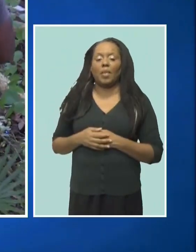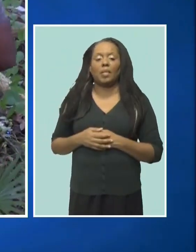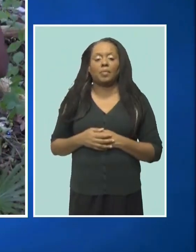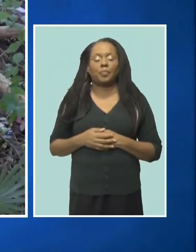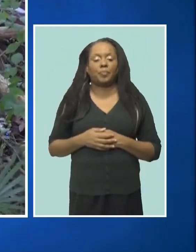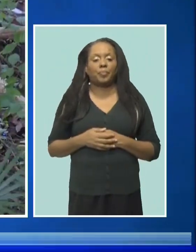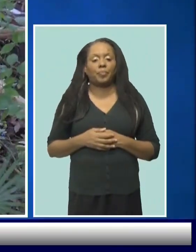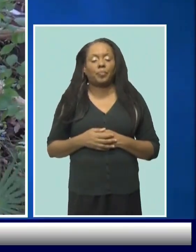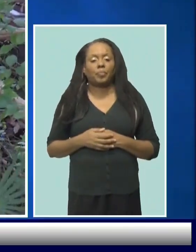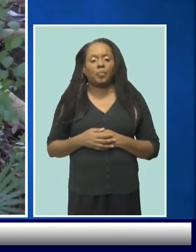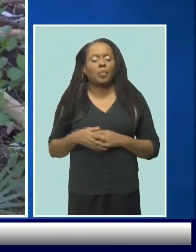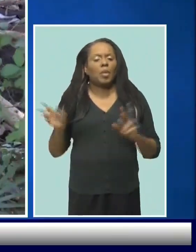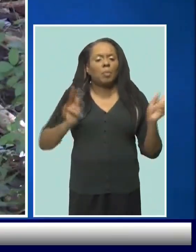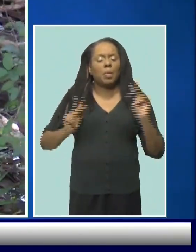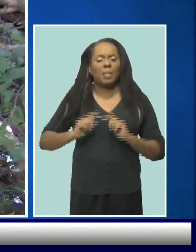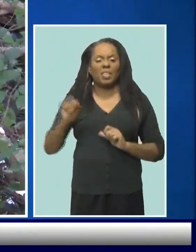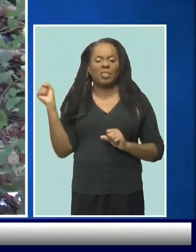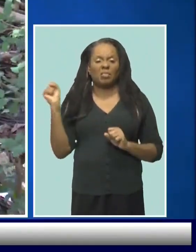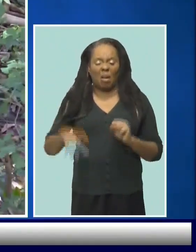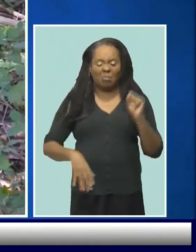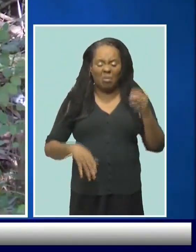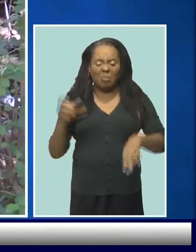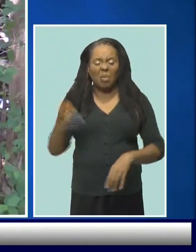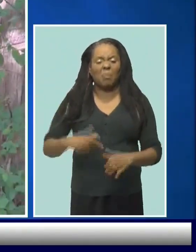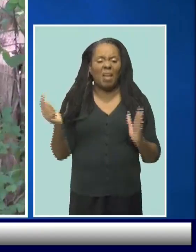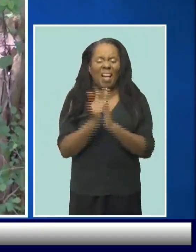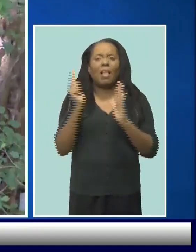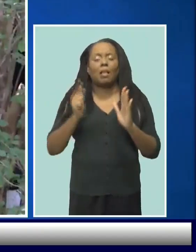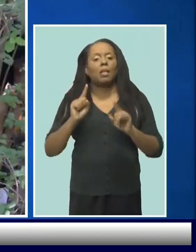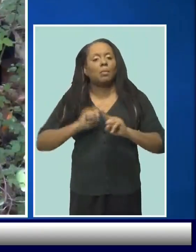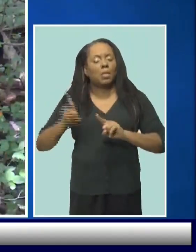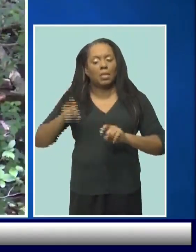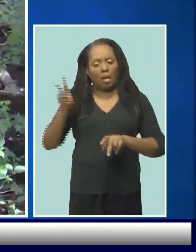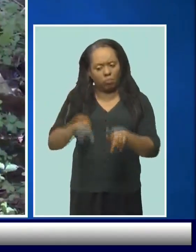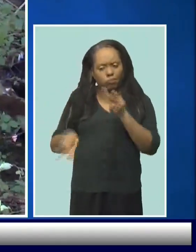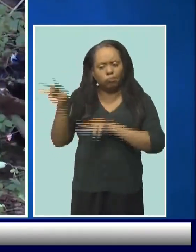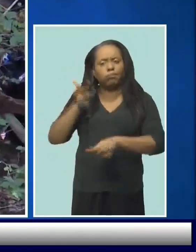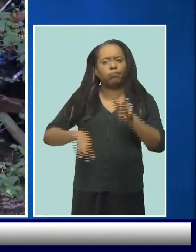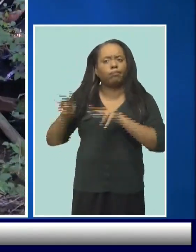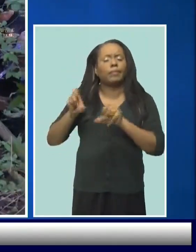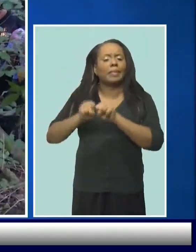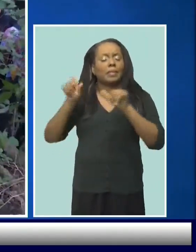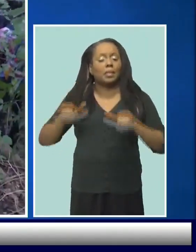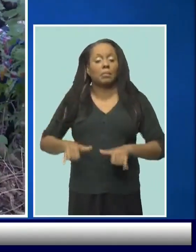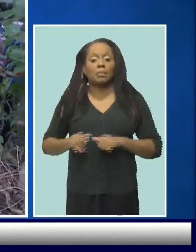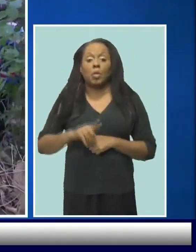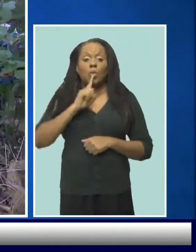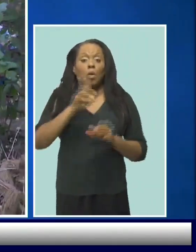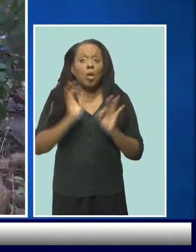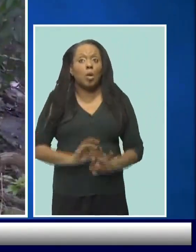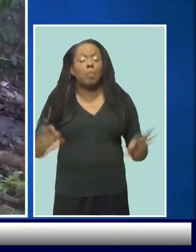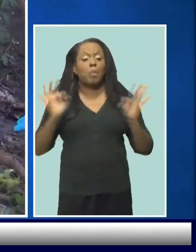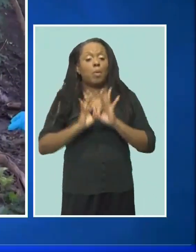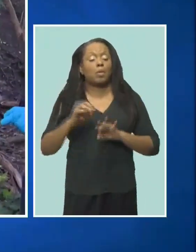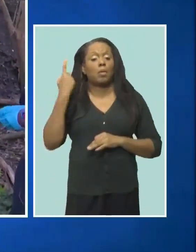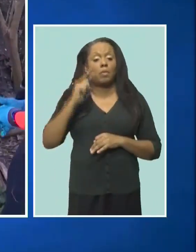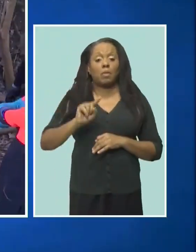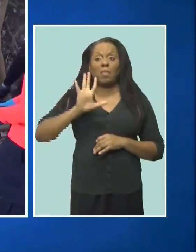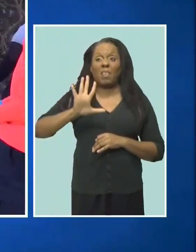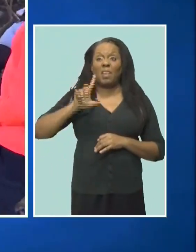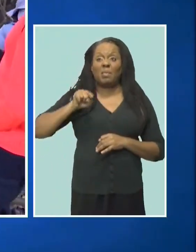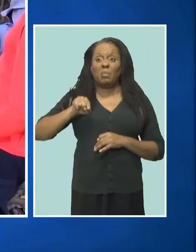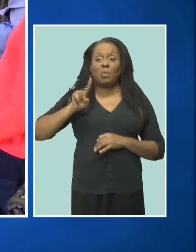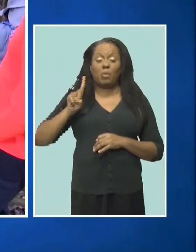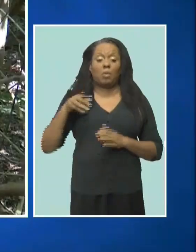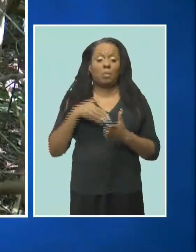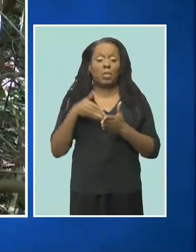scourge of illegal dumping by stepping up its surveillance system. This is one of the critical features of the $5.1 million